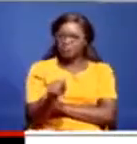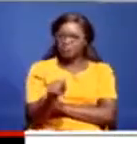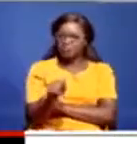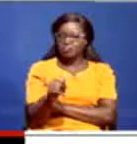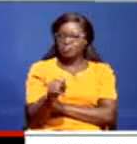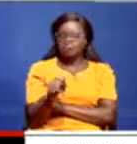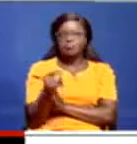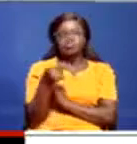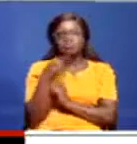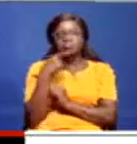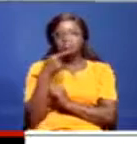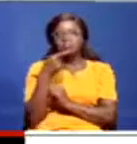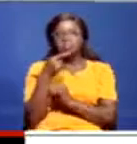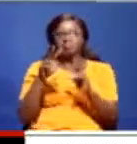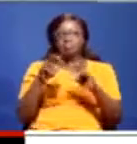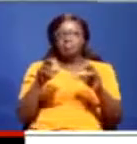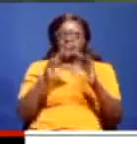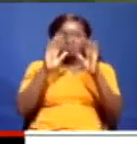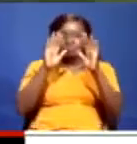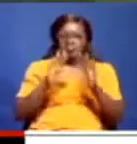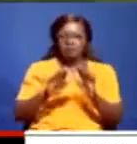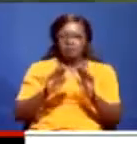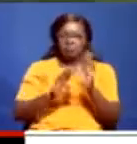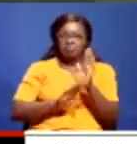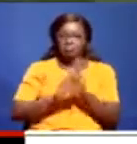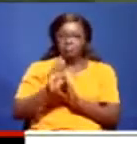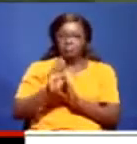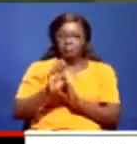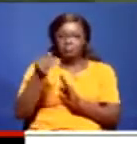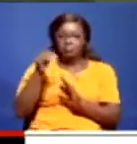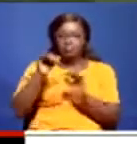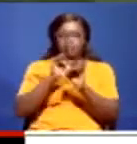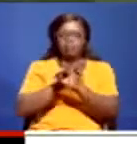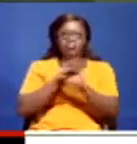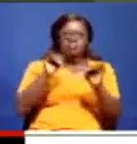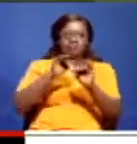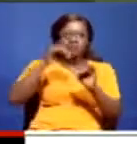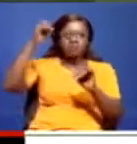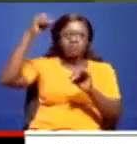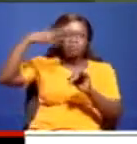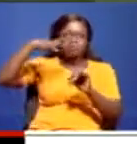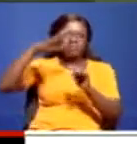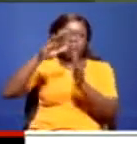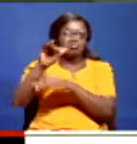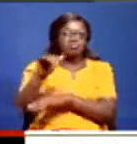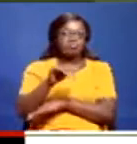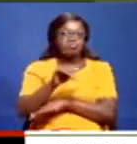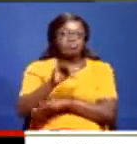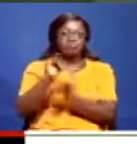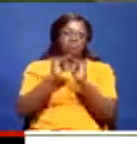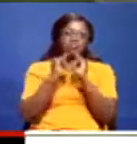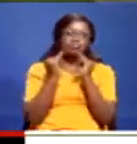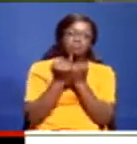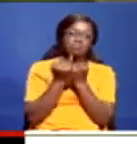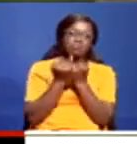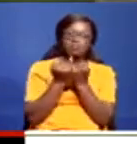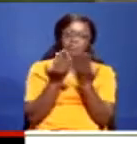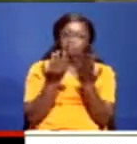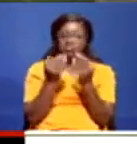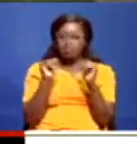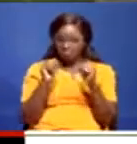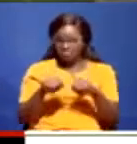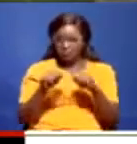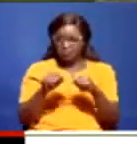added that the research is critical in the development of clean energy and urged energy institutions to look into the possibility